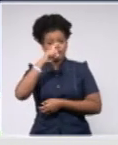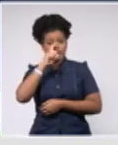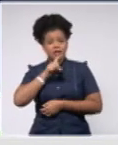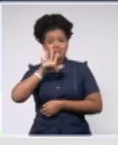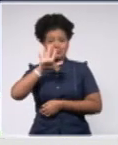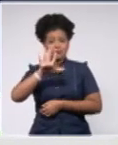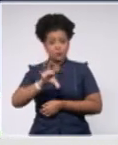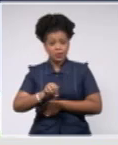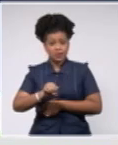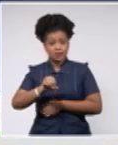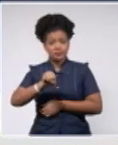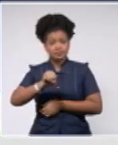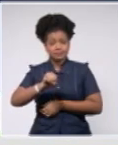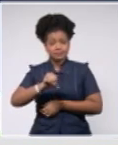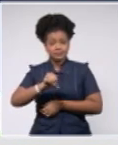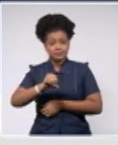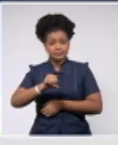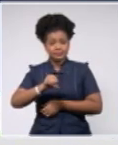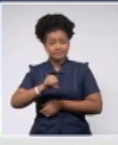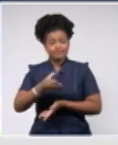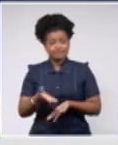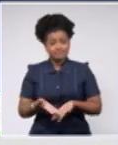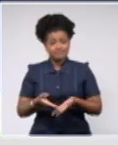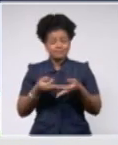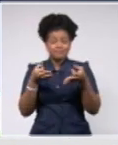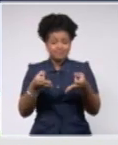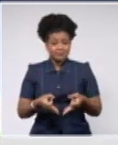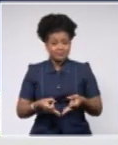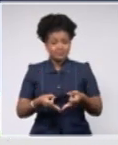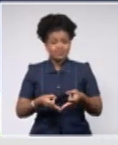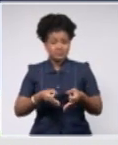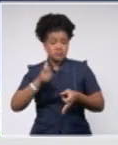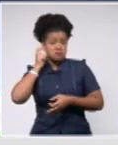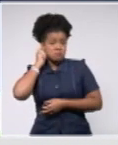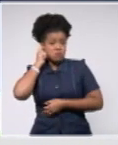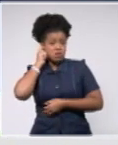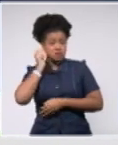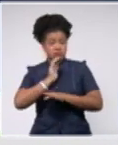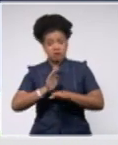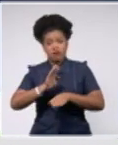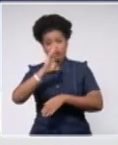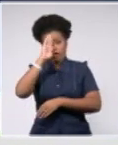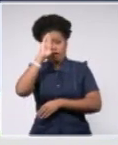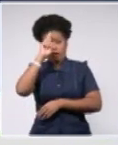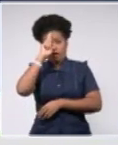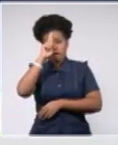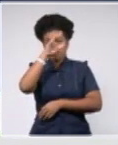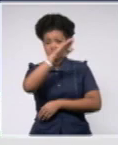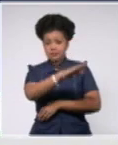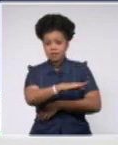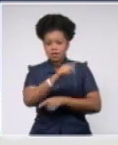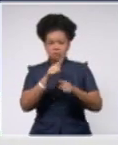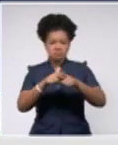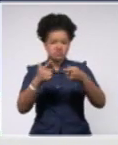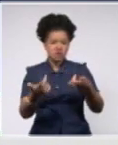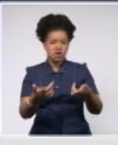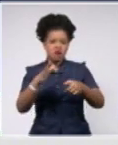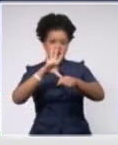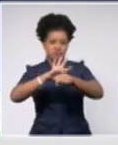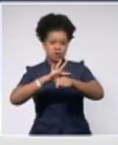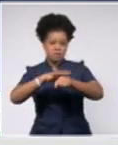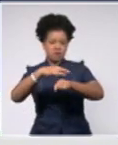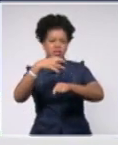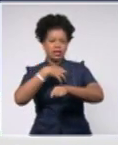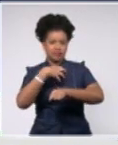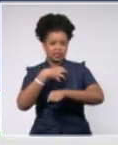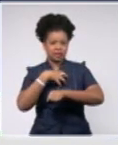hospital suffering from an illness unrelated to COVID-19. There, she underwent a test for the virus,